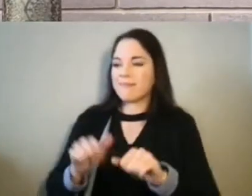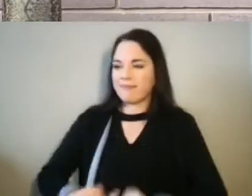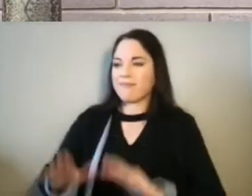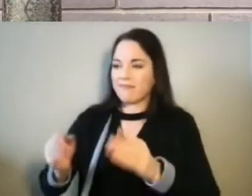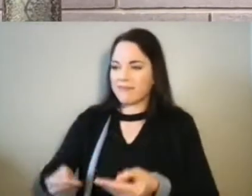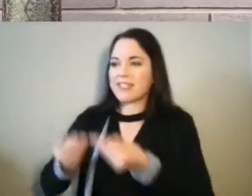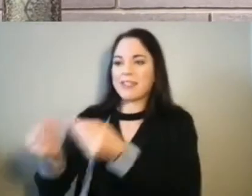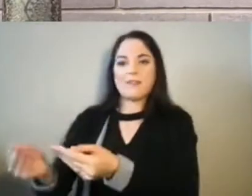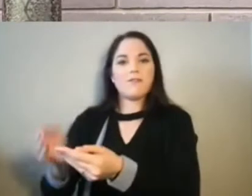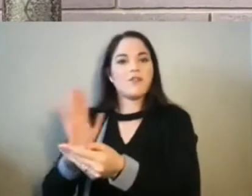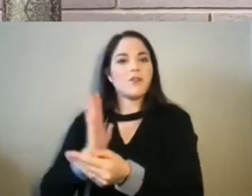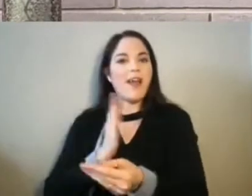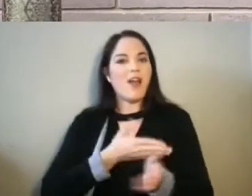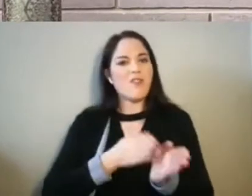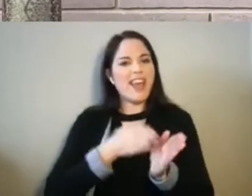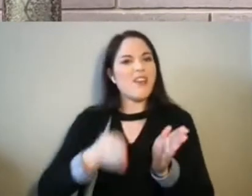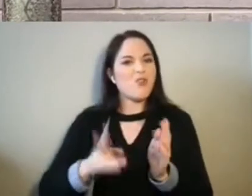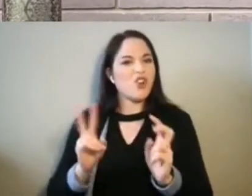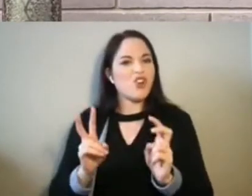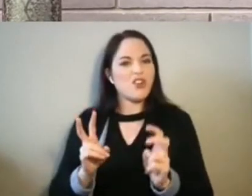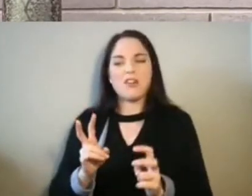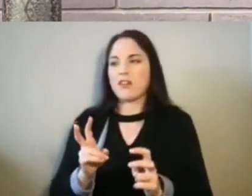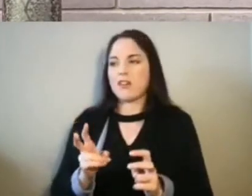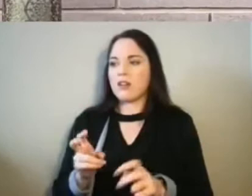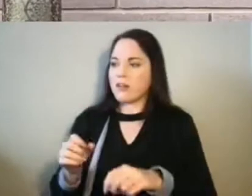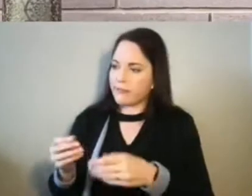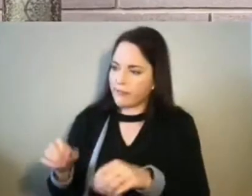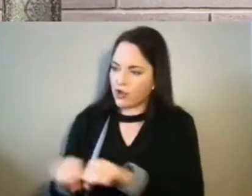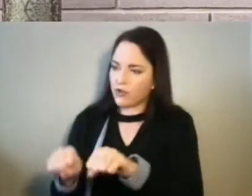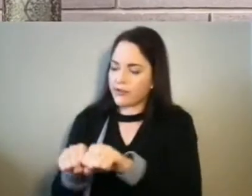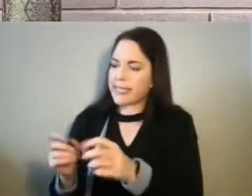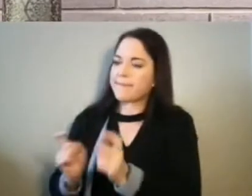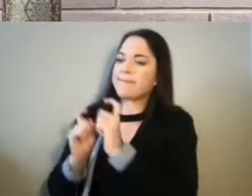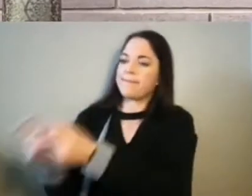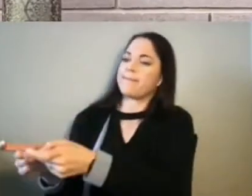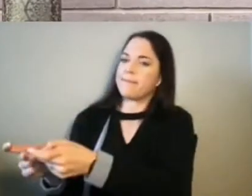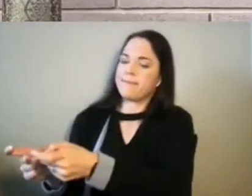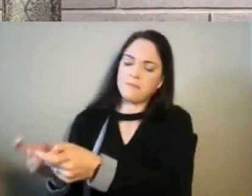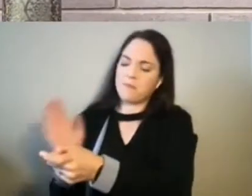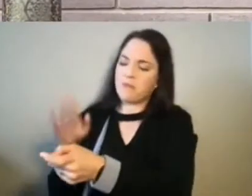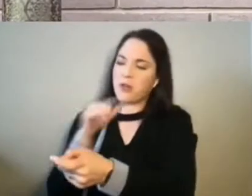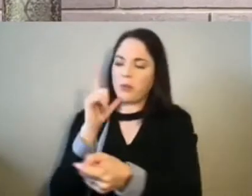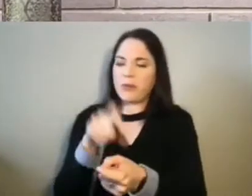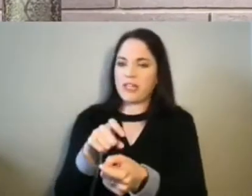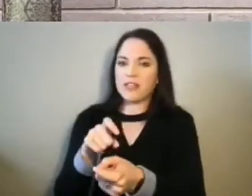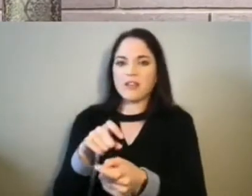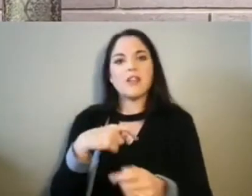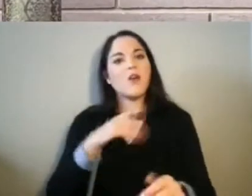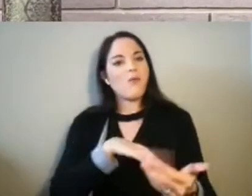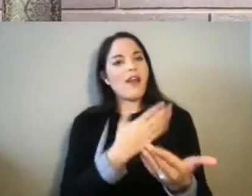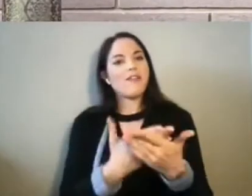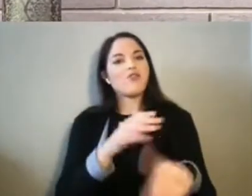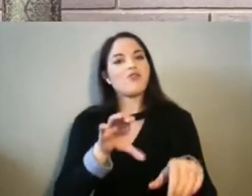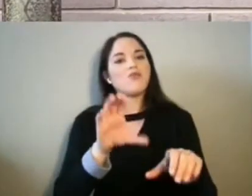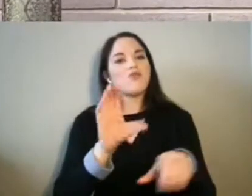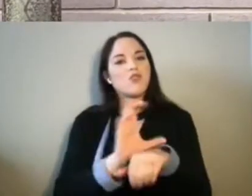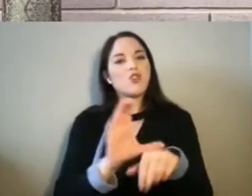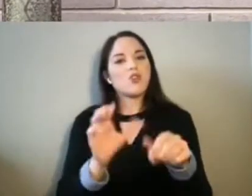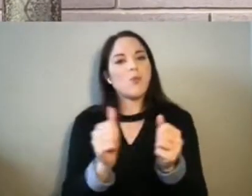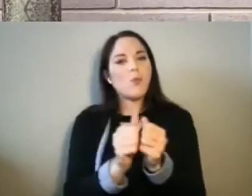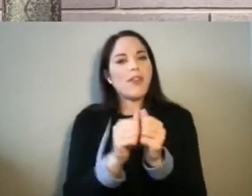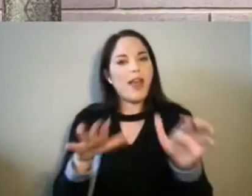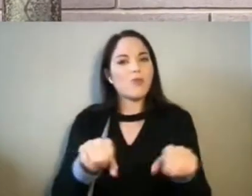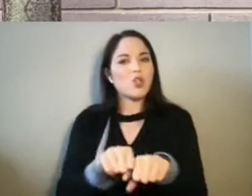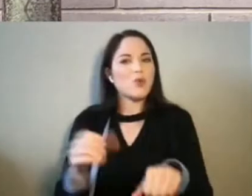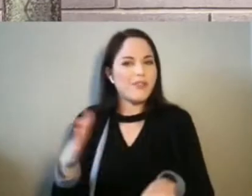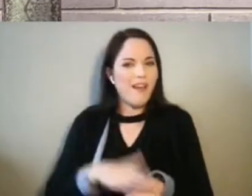giving, the power of living our lives. This week, I was so blessed that one of the emails that came my way was one of our